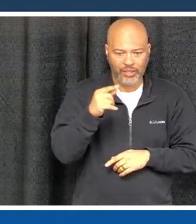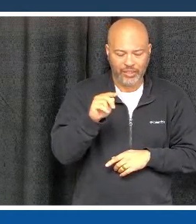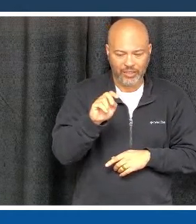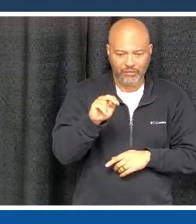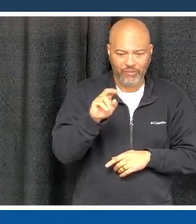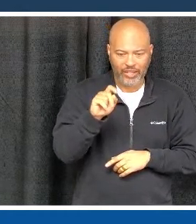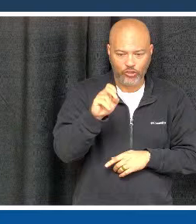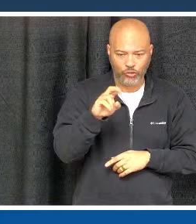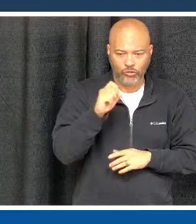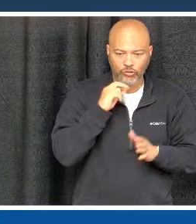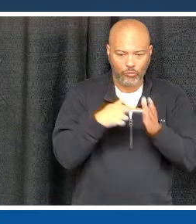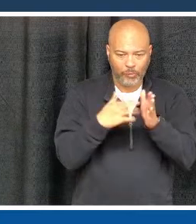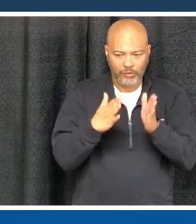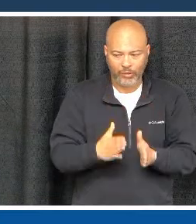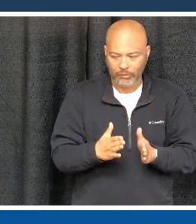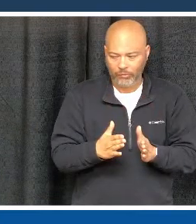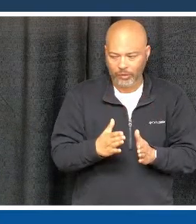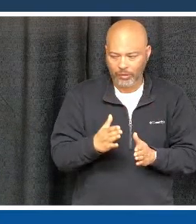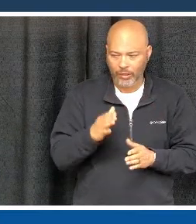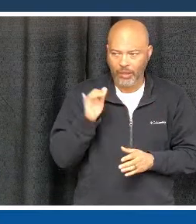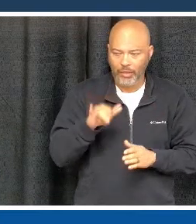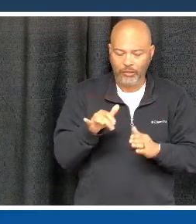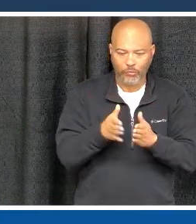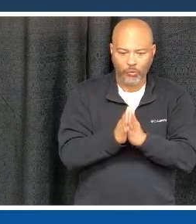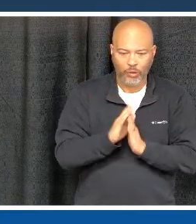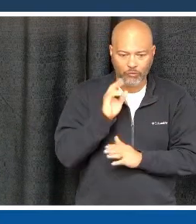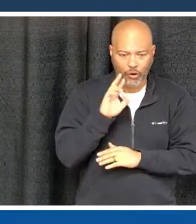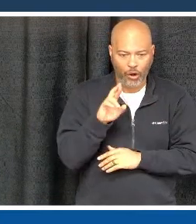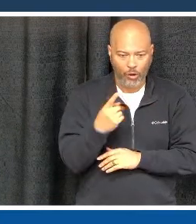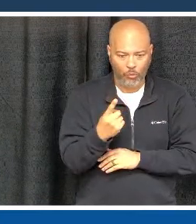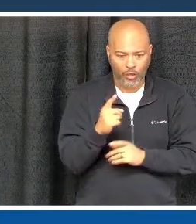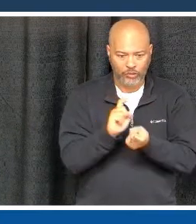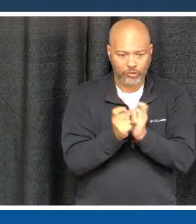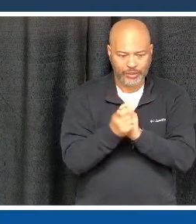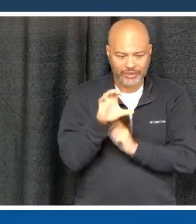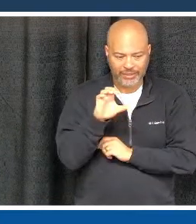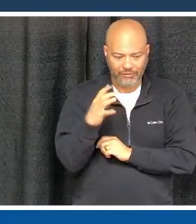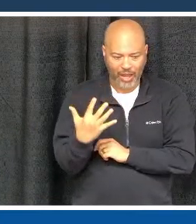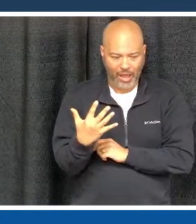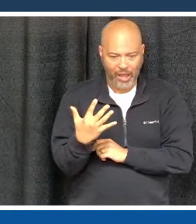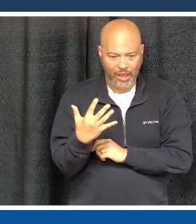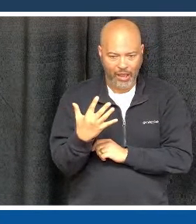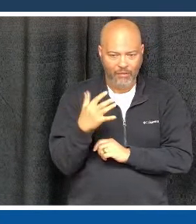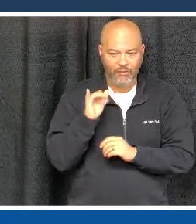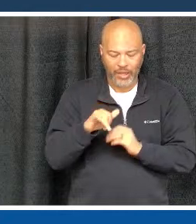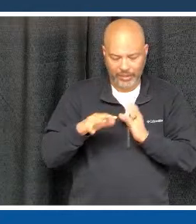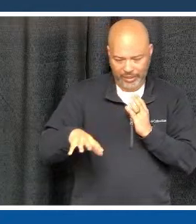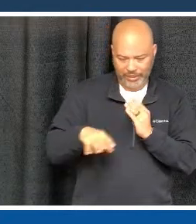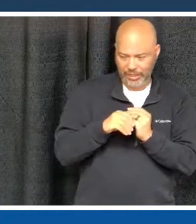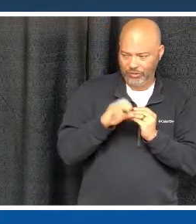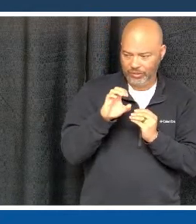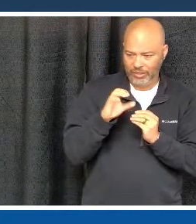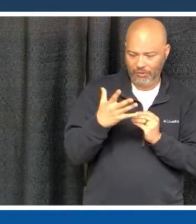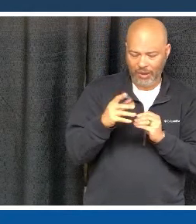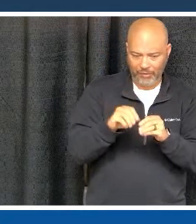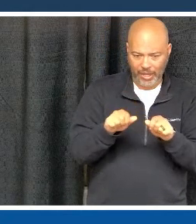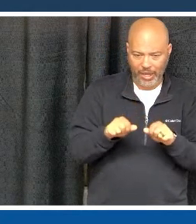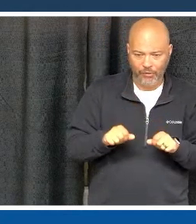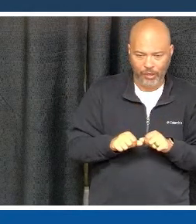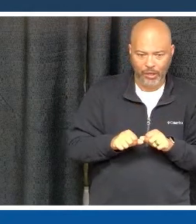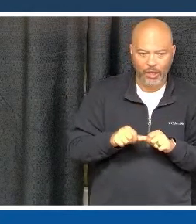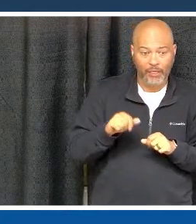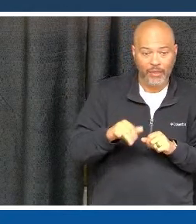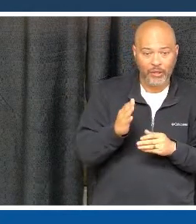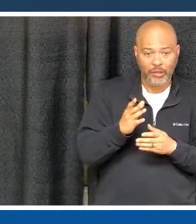agent. This is a request for R1 to C5. It is an extension of the C5 in the area.